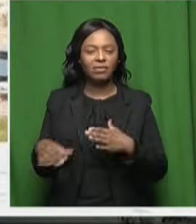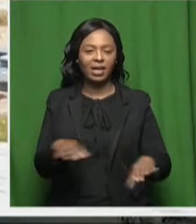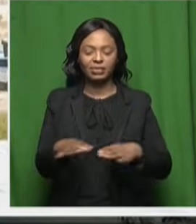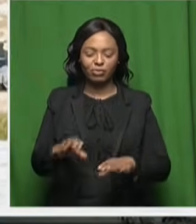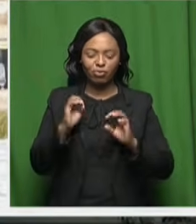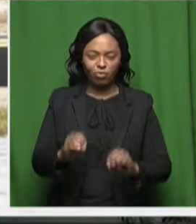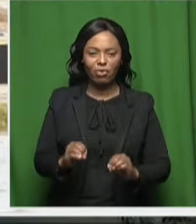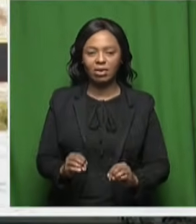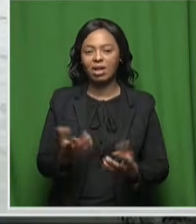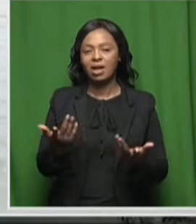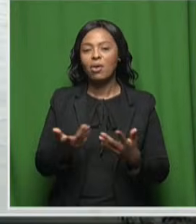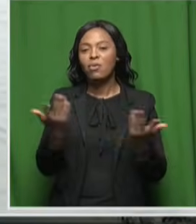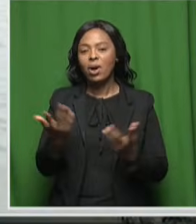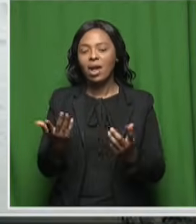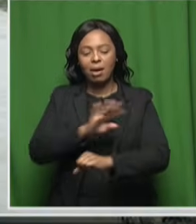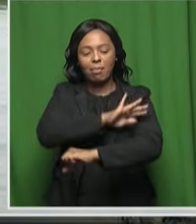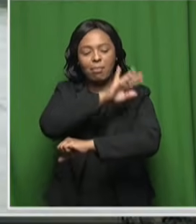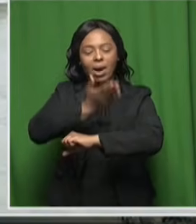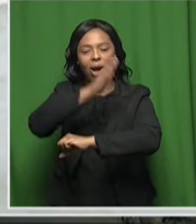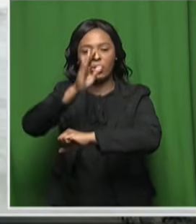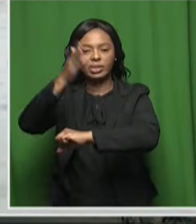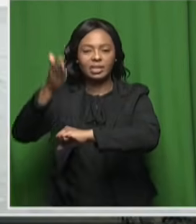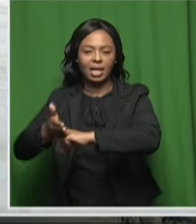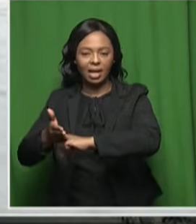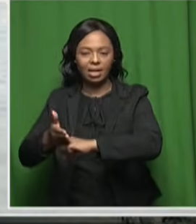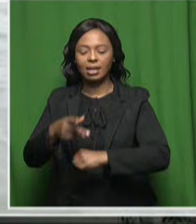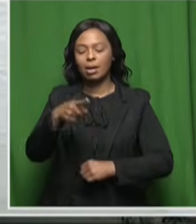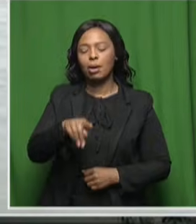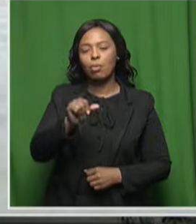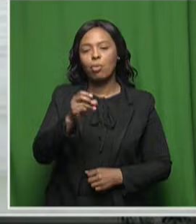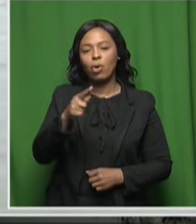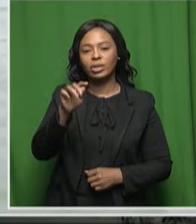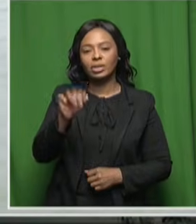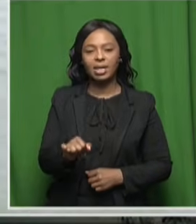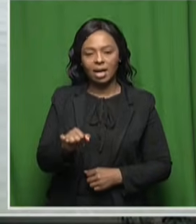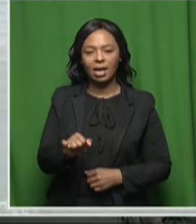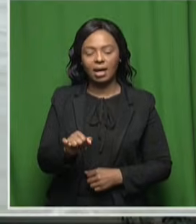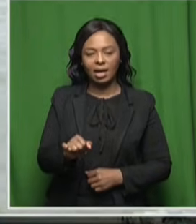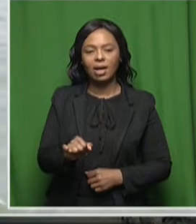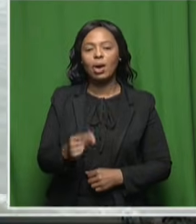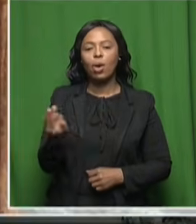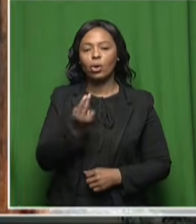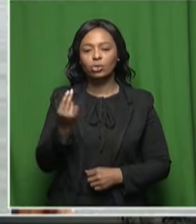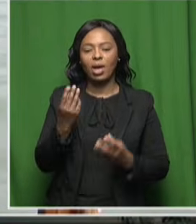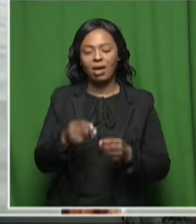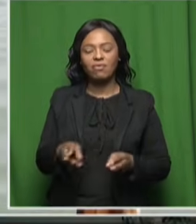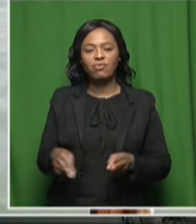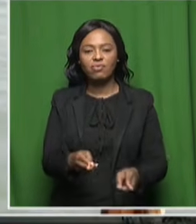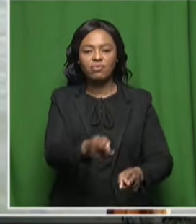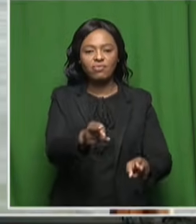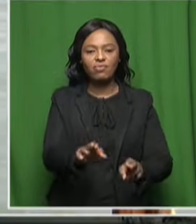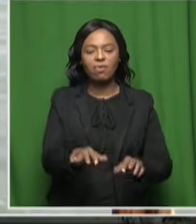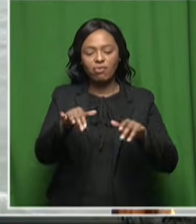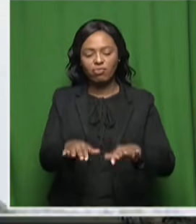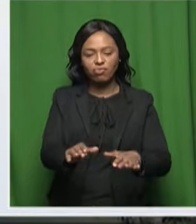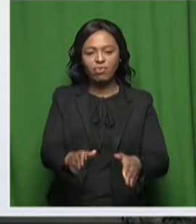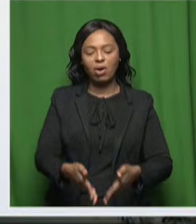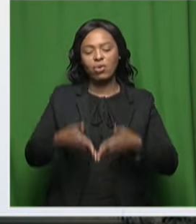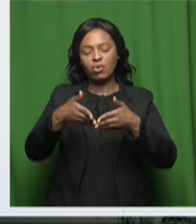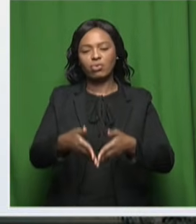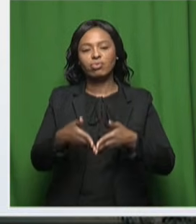the mountains in Porterville. We've got paragliding. If you didn't know, we're one of the